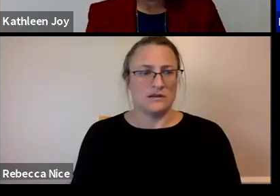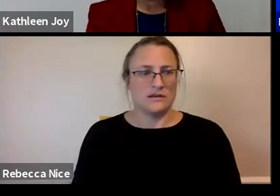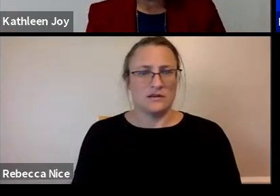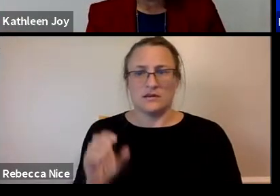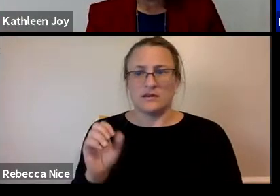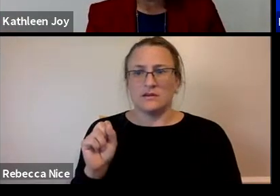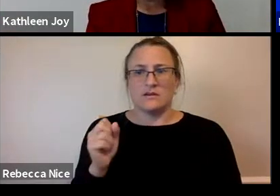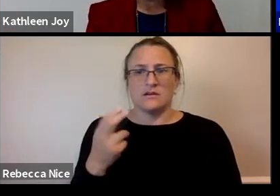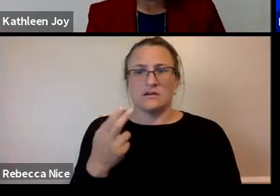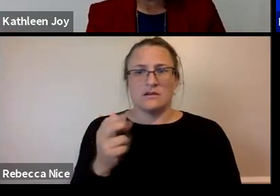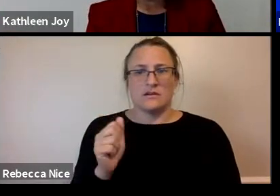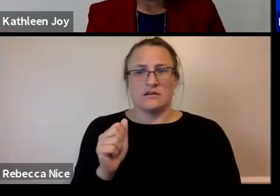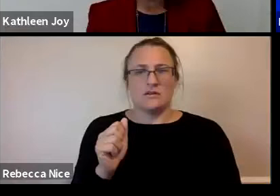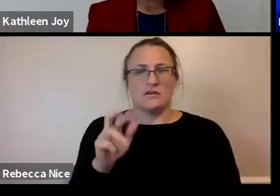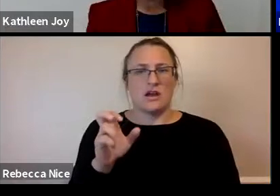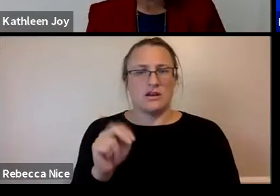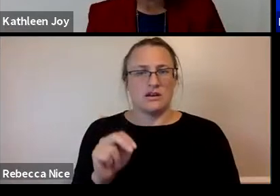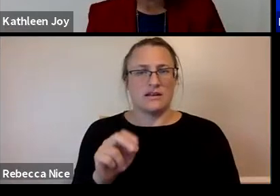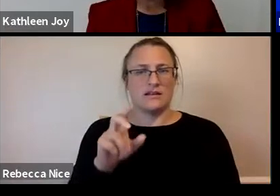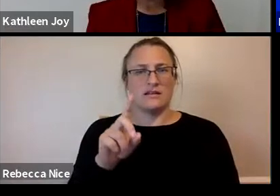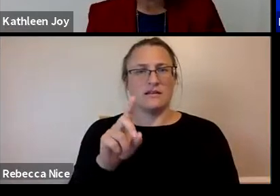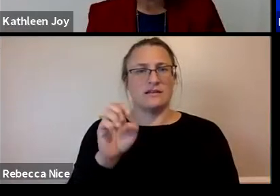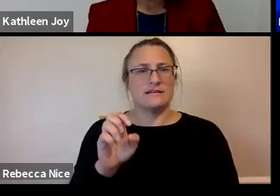Sharon DeVivo. Sharon,